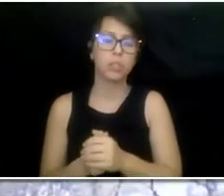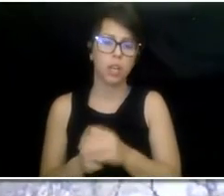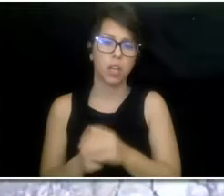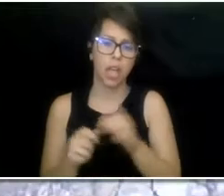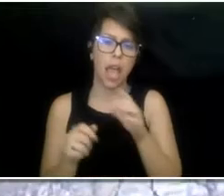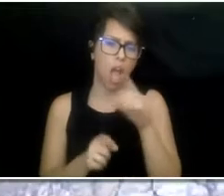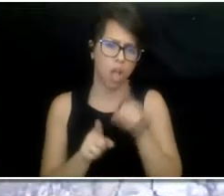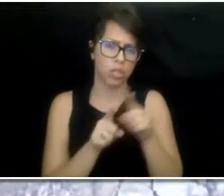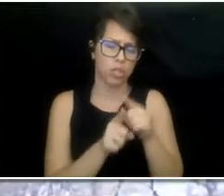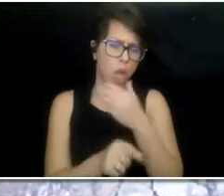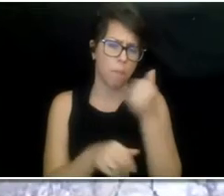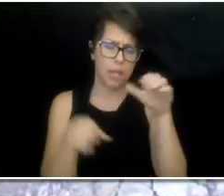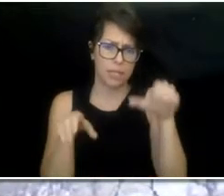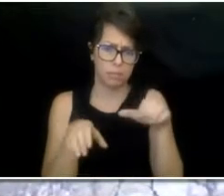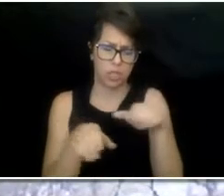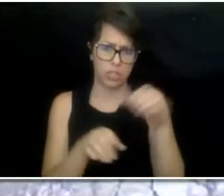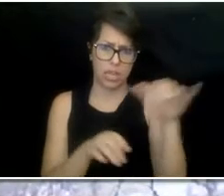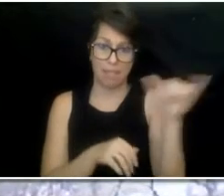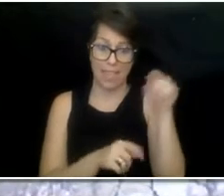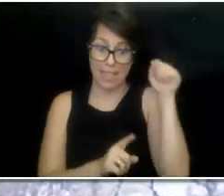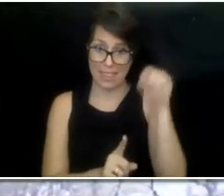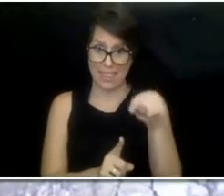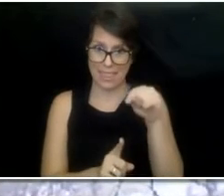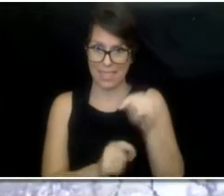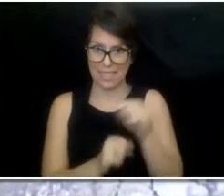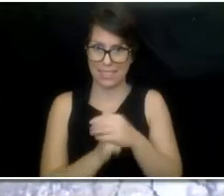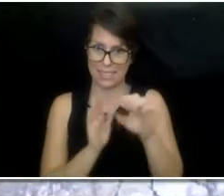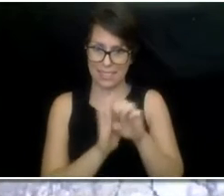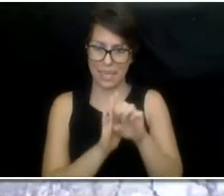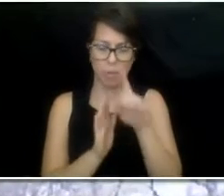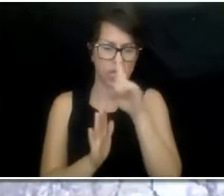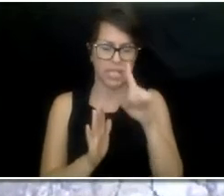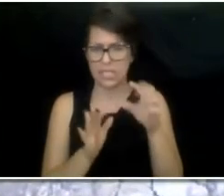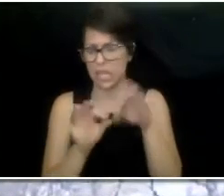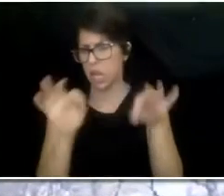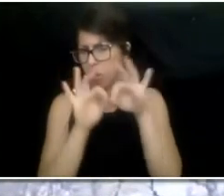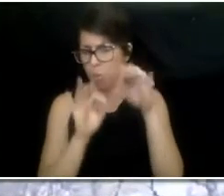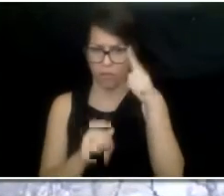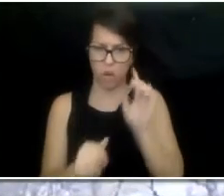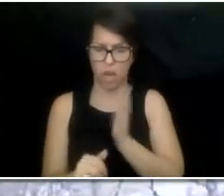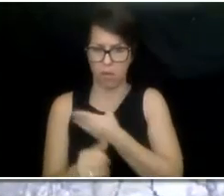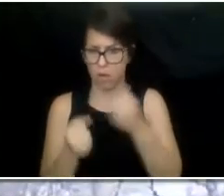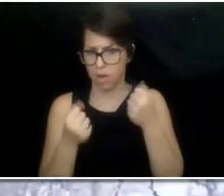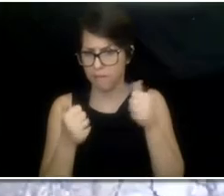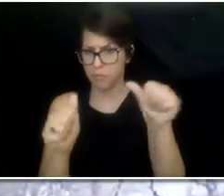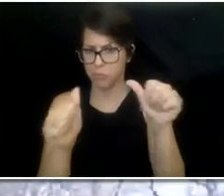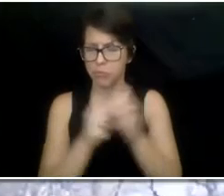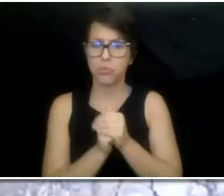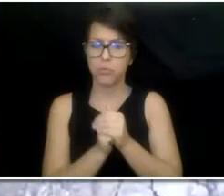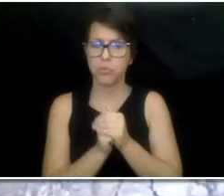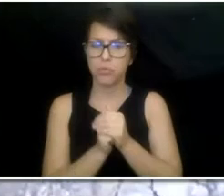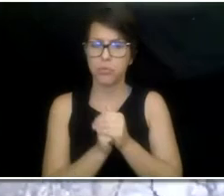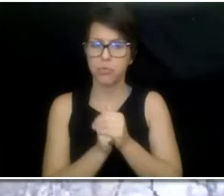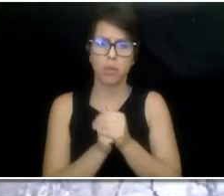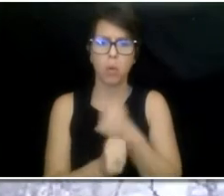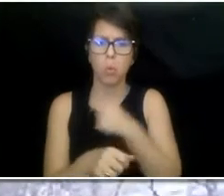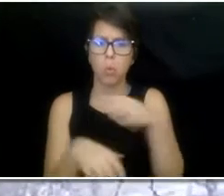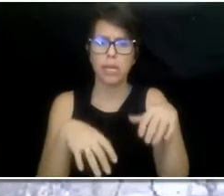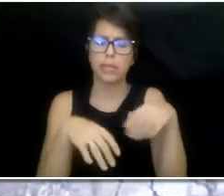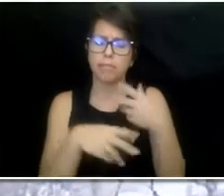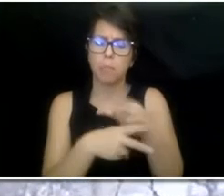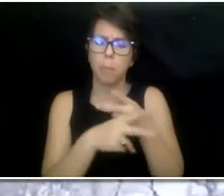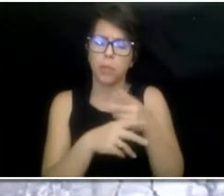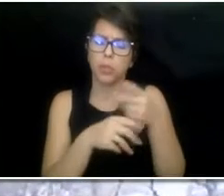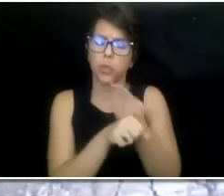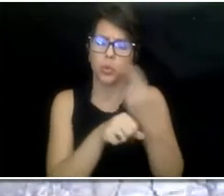Service Partners so that they can support survivors in drafting initial family offense petition requesting orders of protection in the